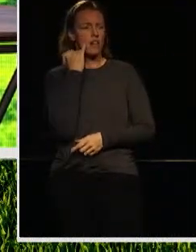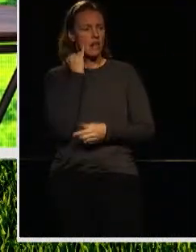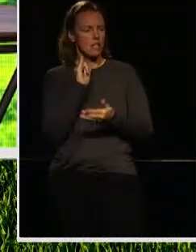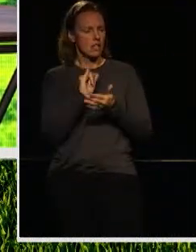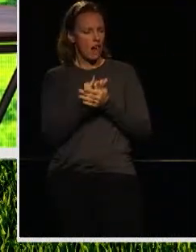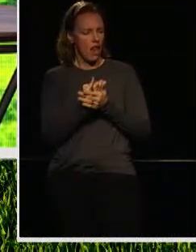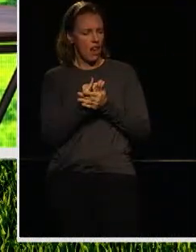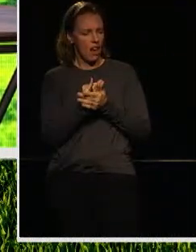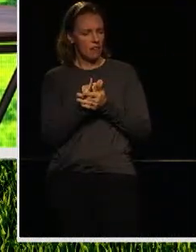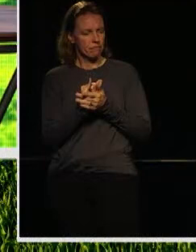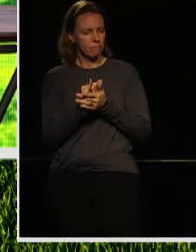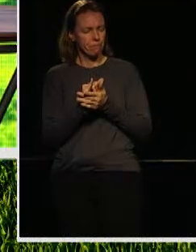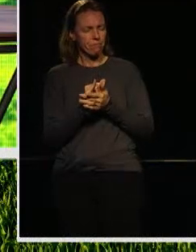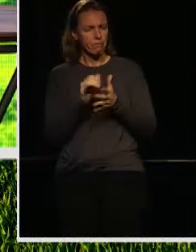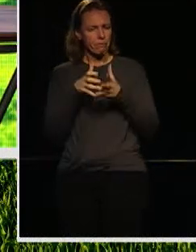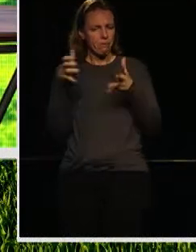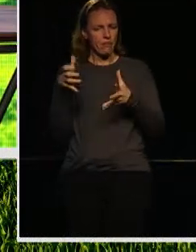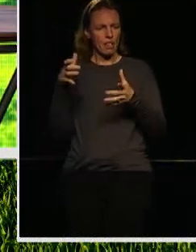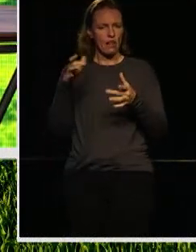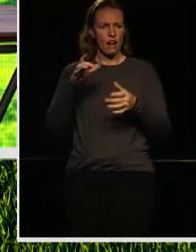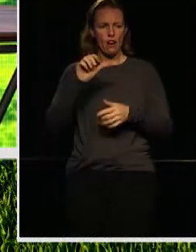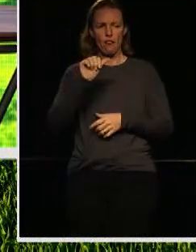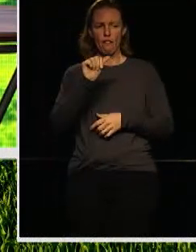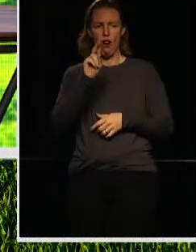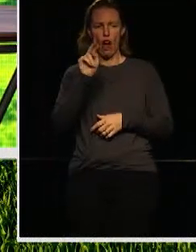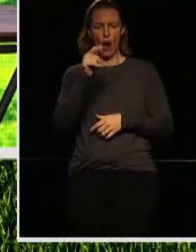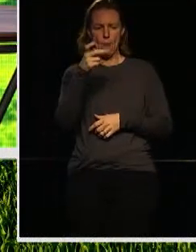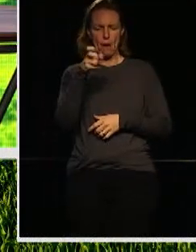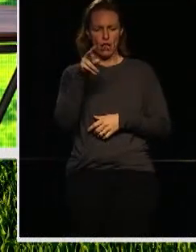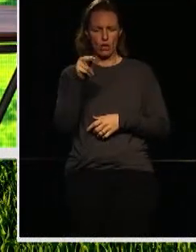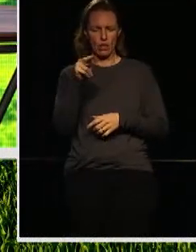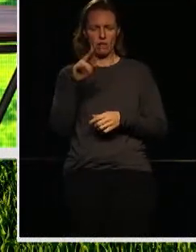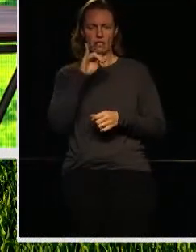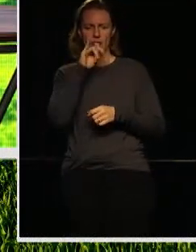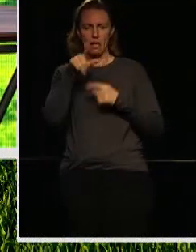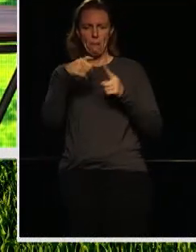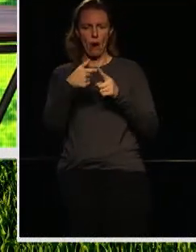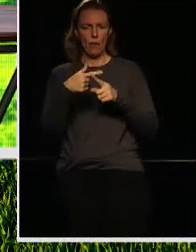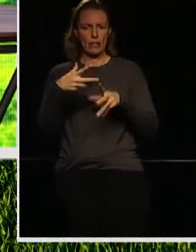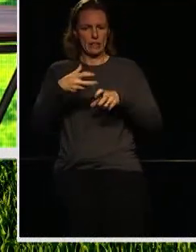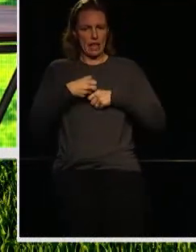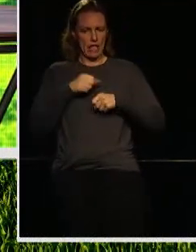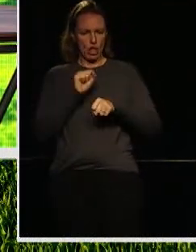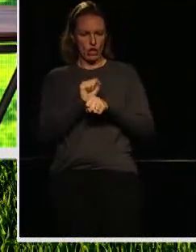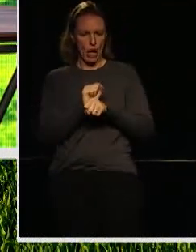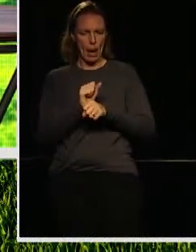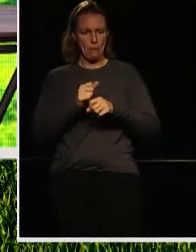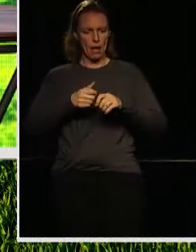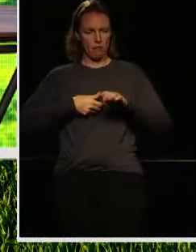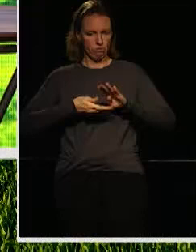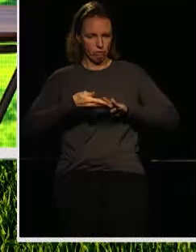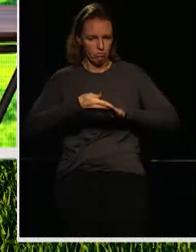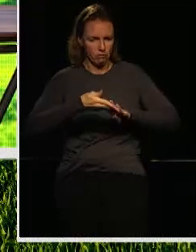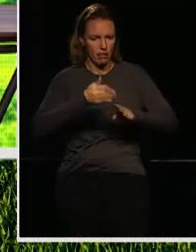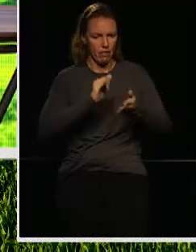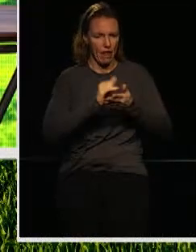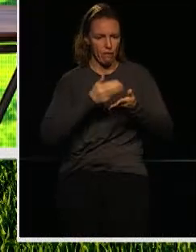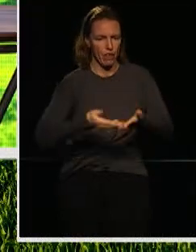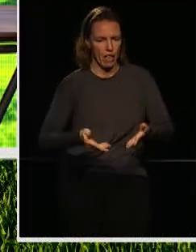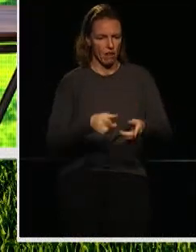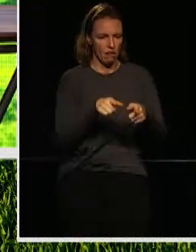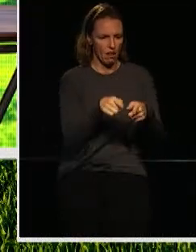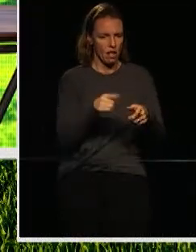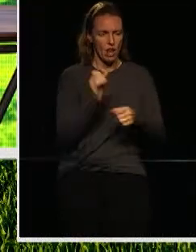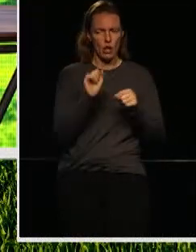a lot of automation revolves around taking a task and automating that thing. And that could be an